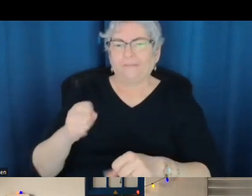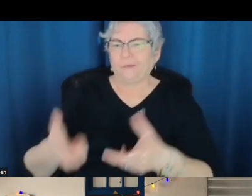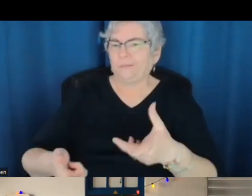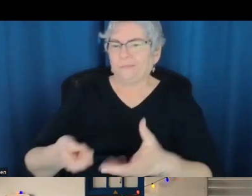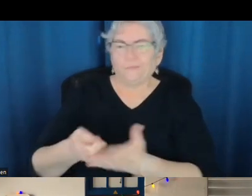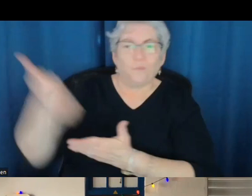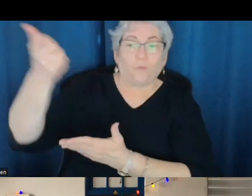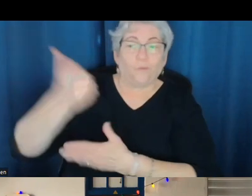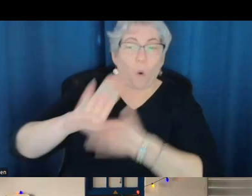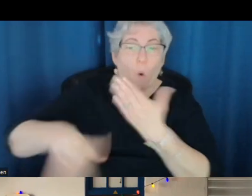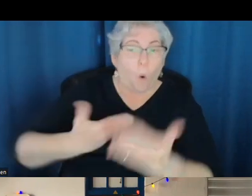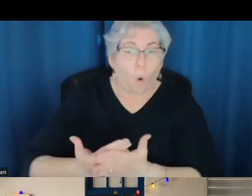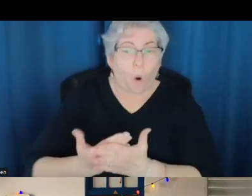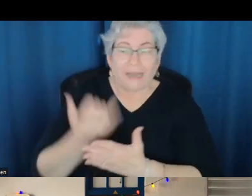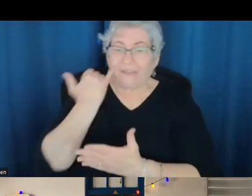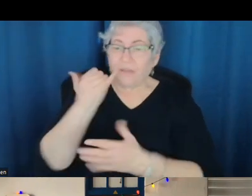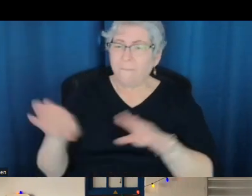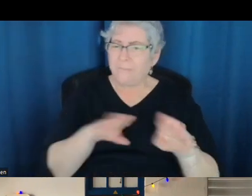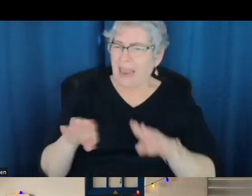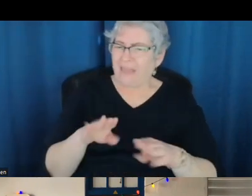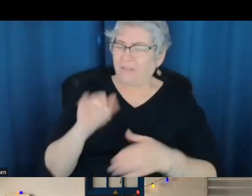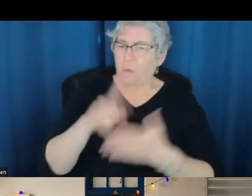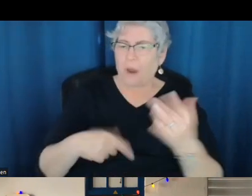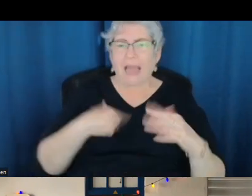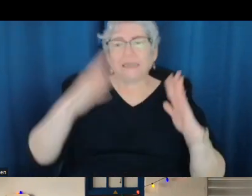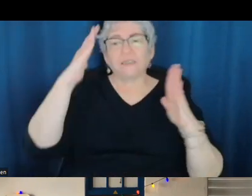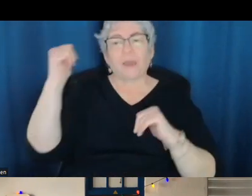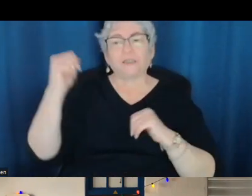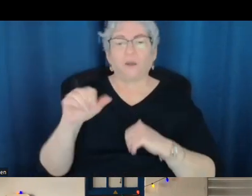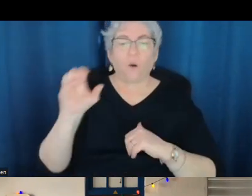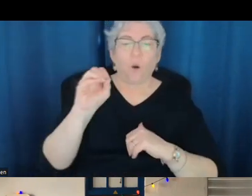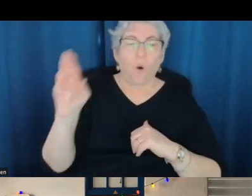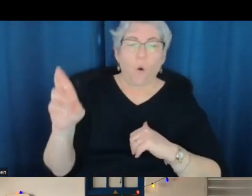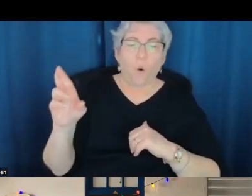eliminated completely if they're behaving differently than I expected, or